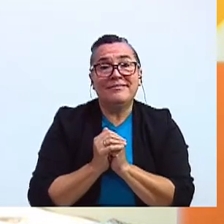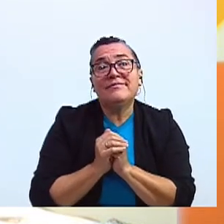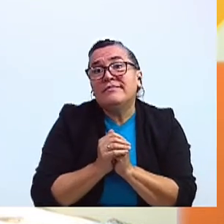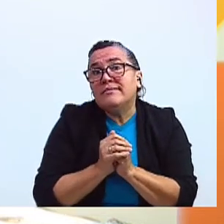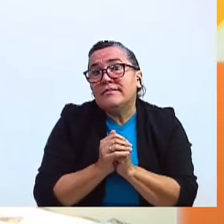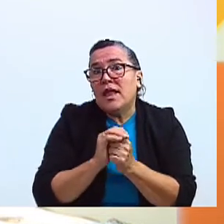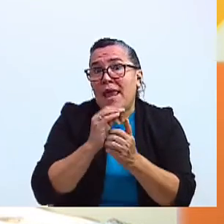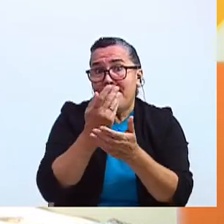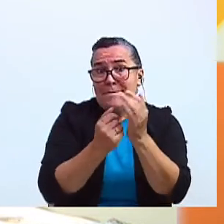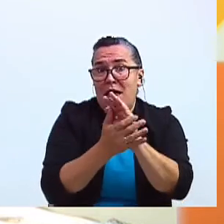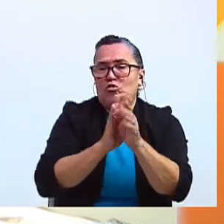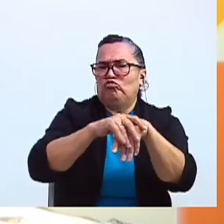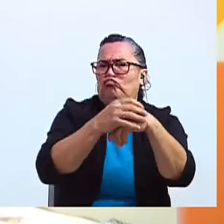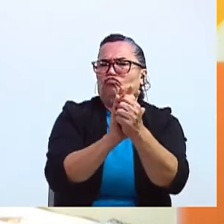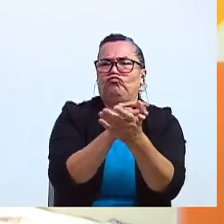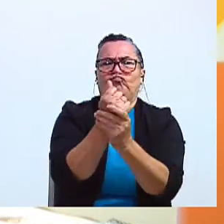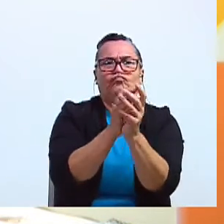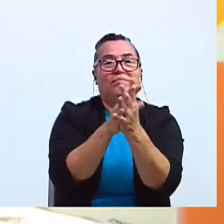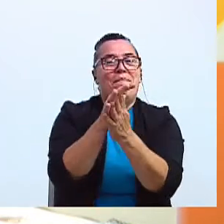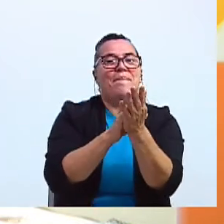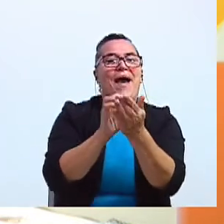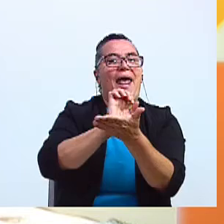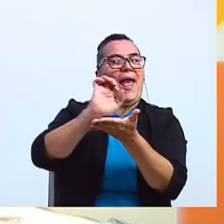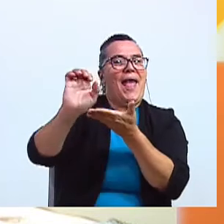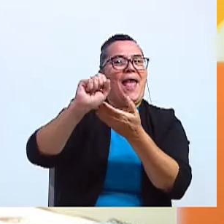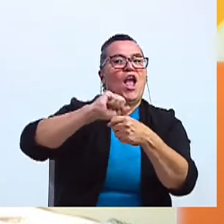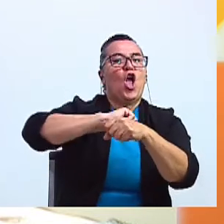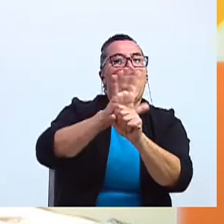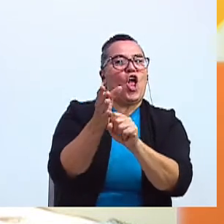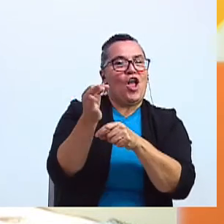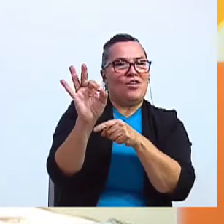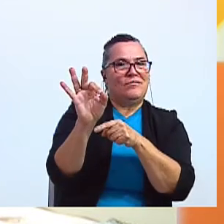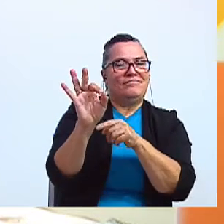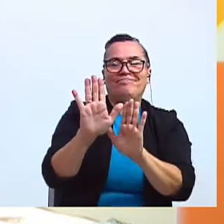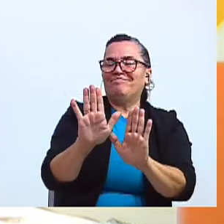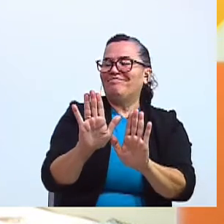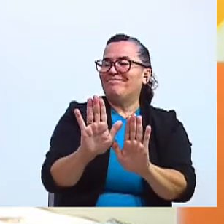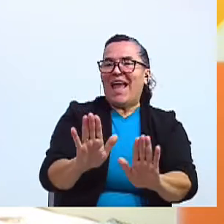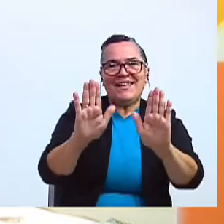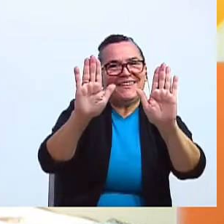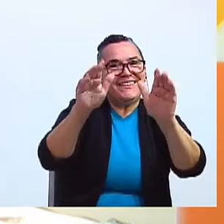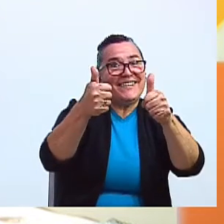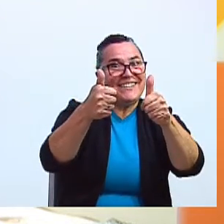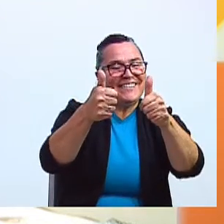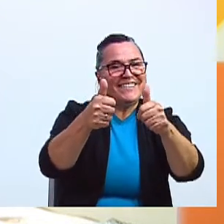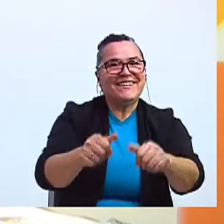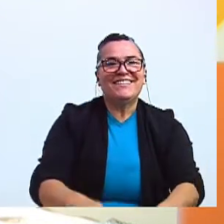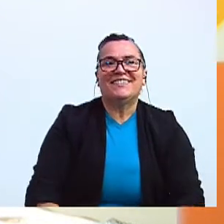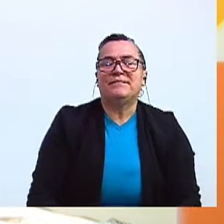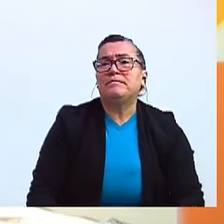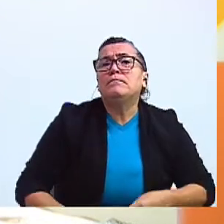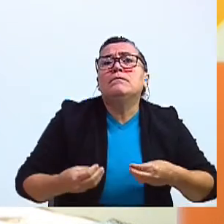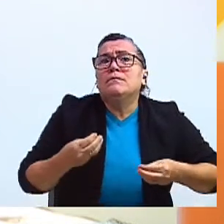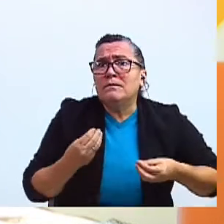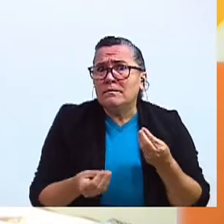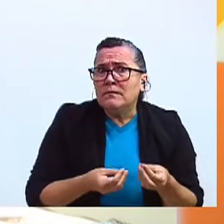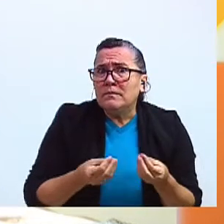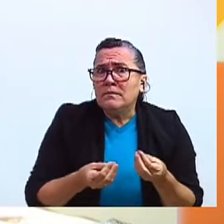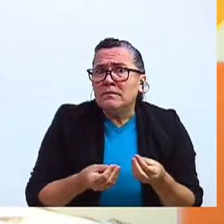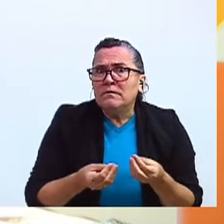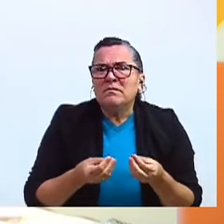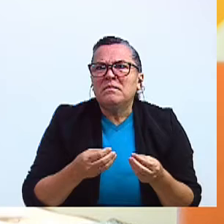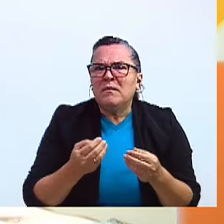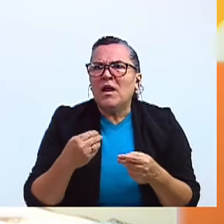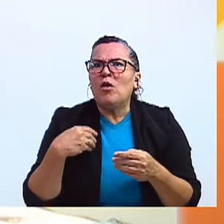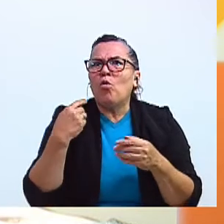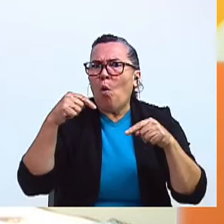And wash your hands to prevent COVID-19. Excellent, very good. Now, let's see what we're going to